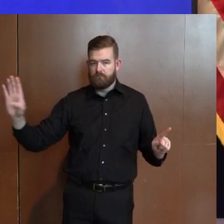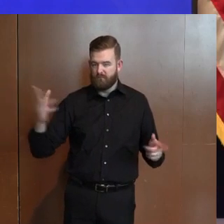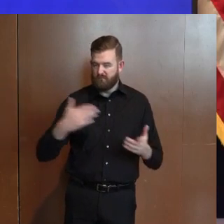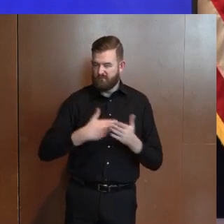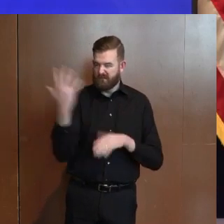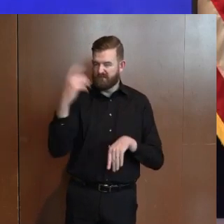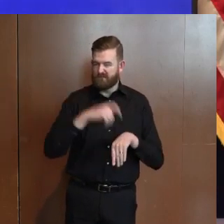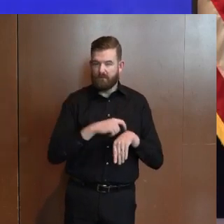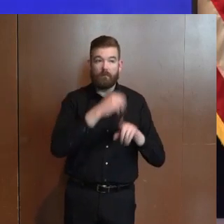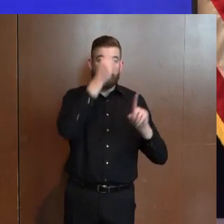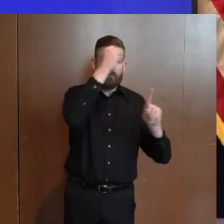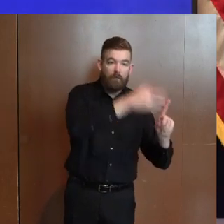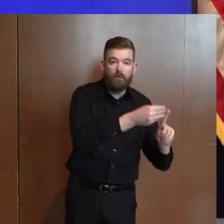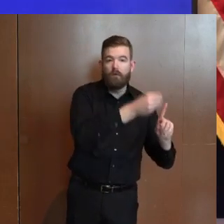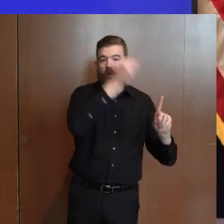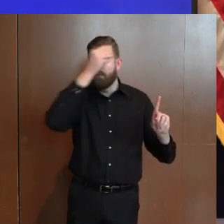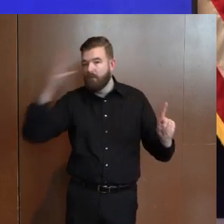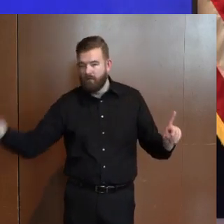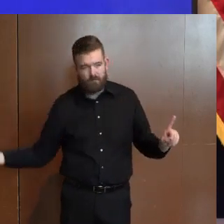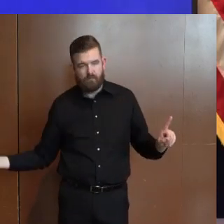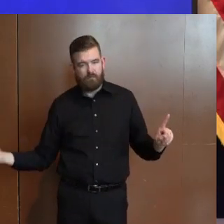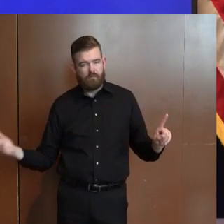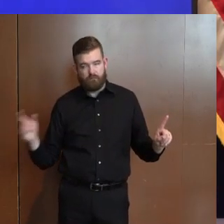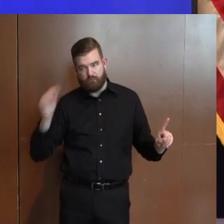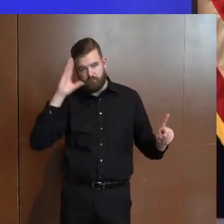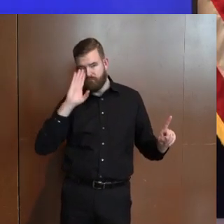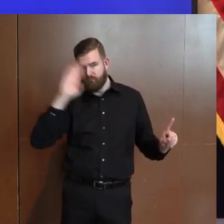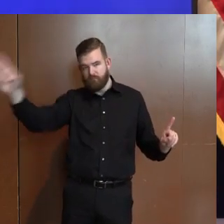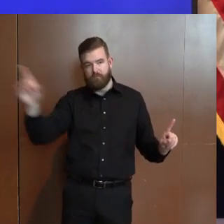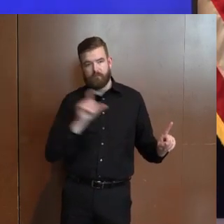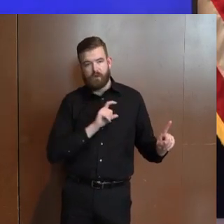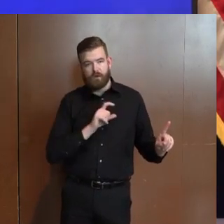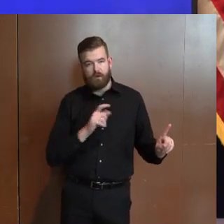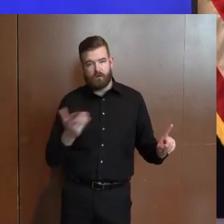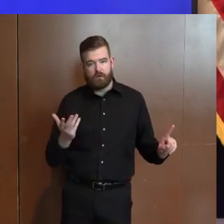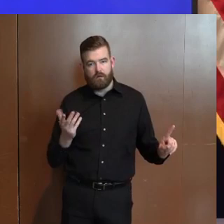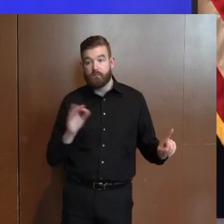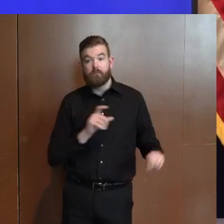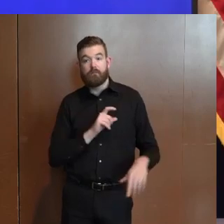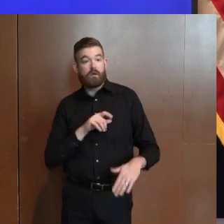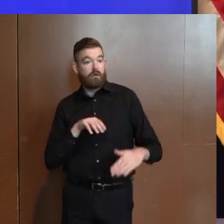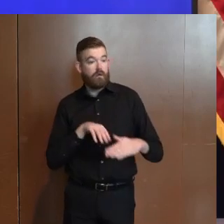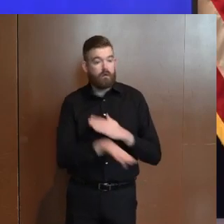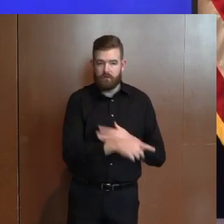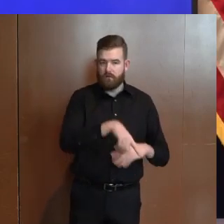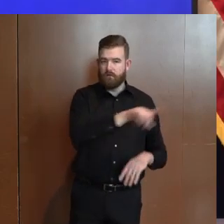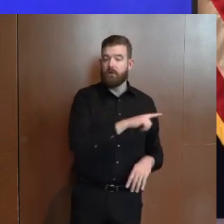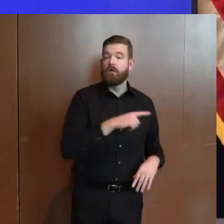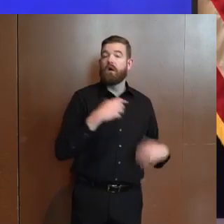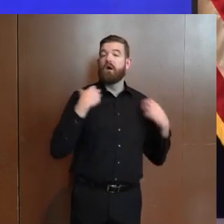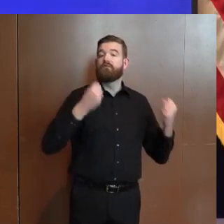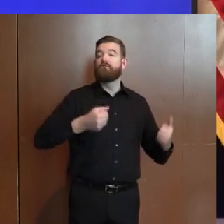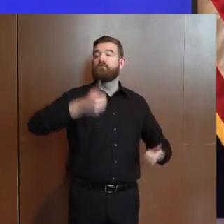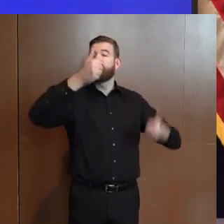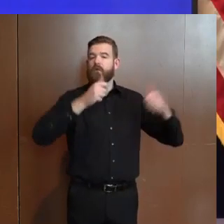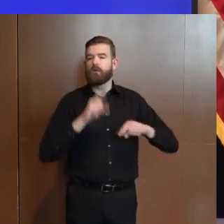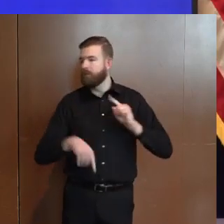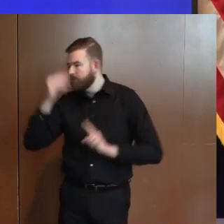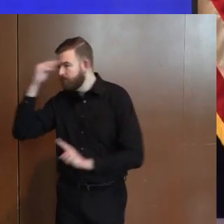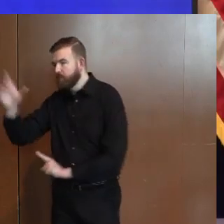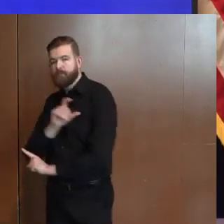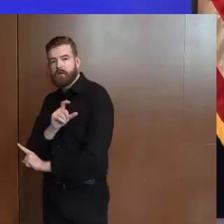of information and potentially critical time. Can you respond to that? Well, I'd like to hear the first one first. Yep, I'll give you the first one, then